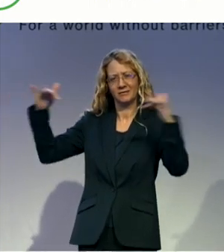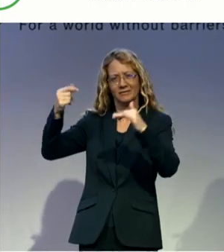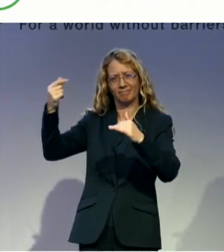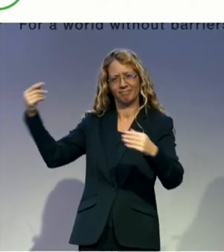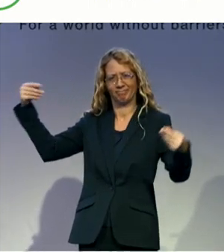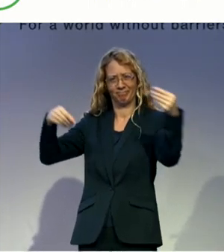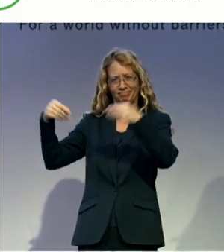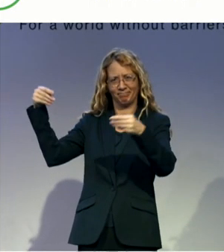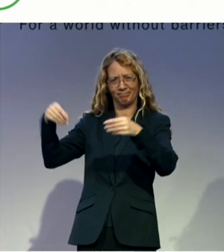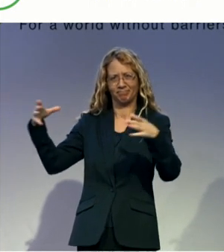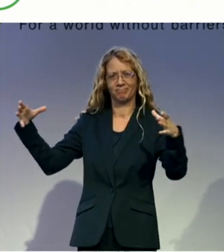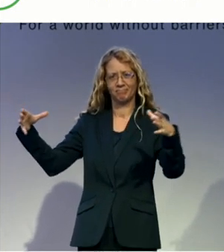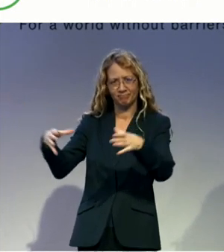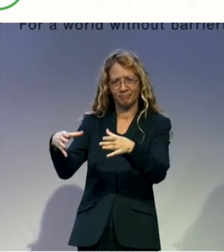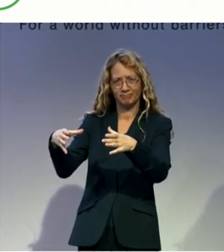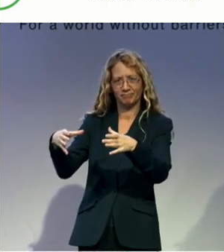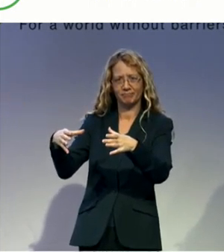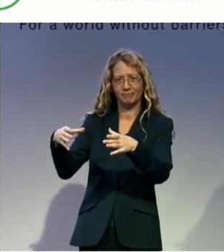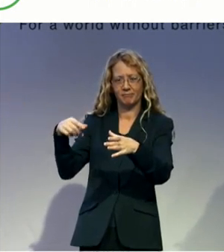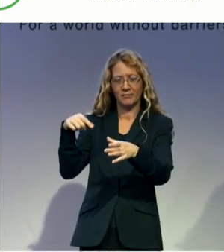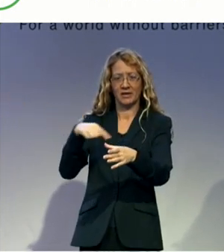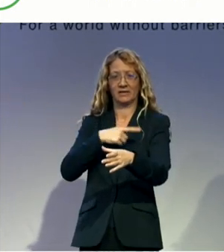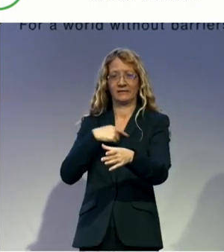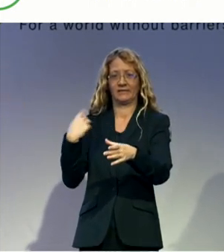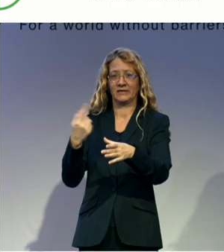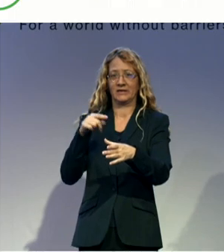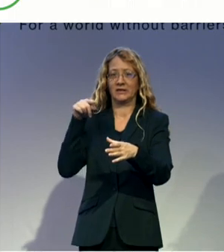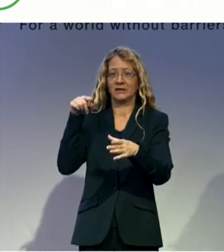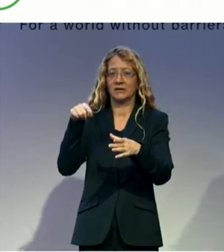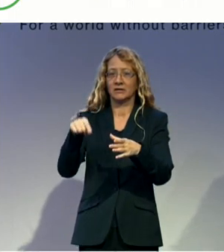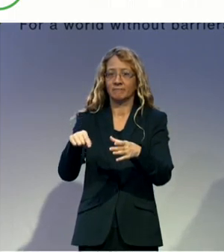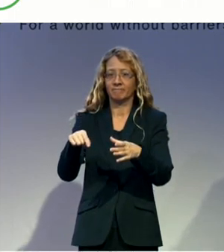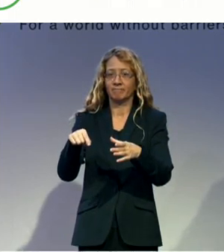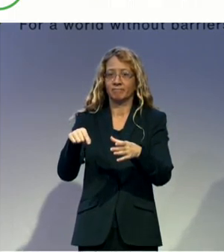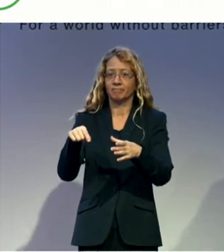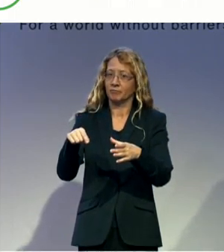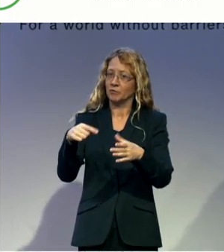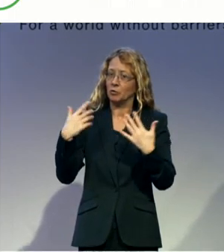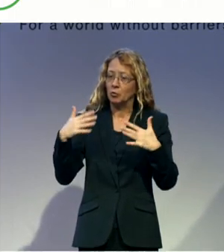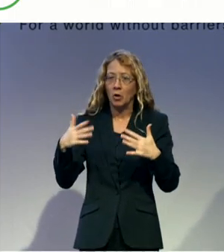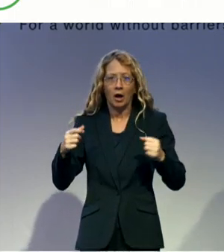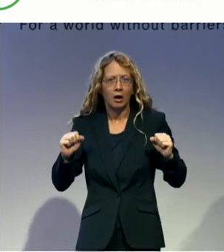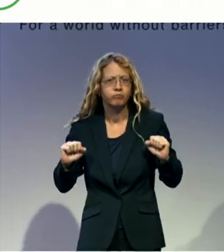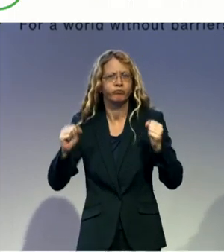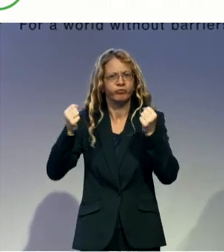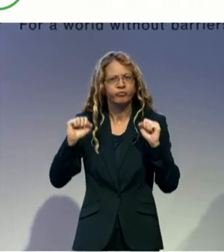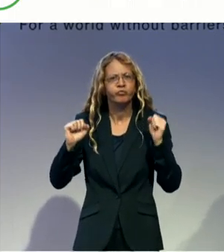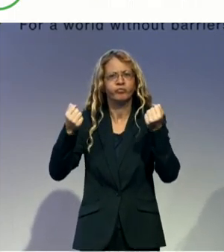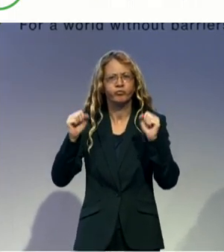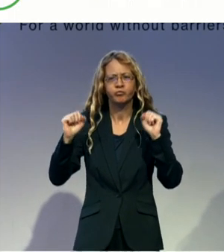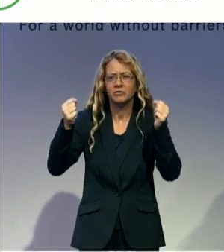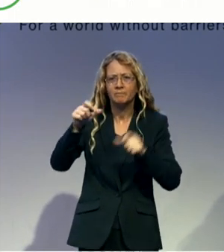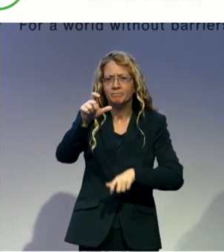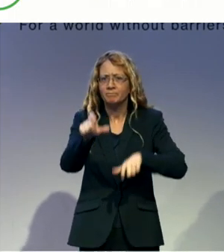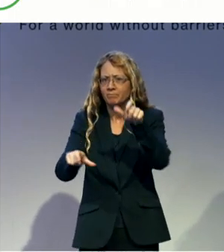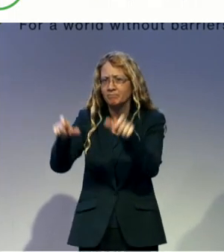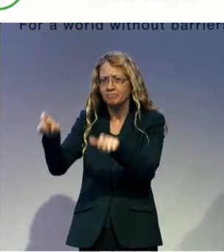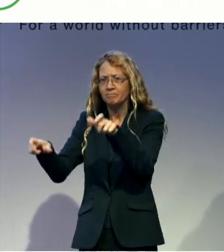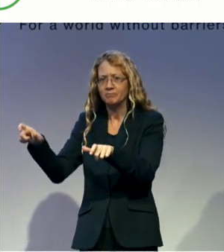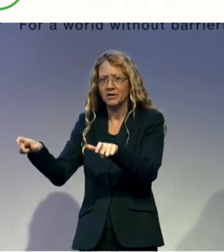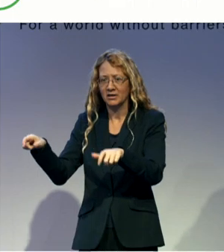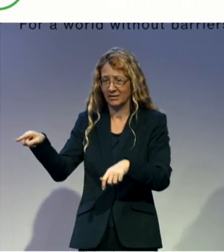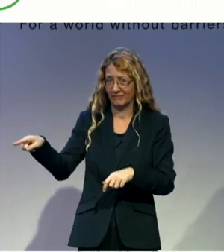an active community of empowered people who have learning disabilities. ACE has been part of Enable Scotland for